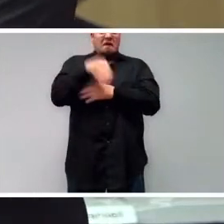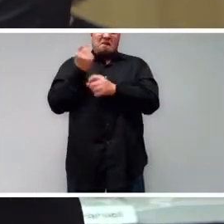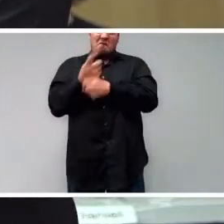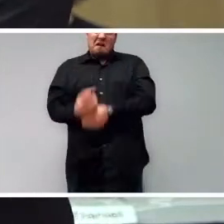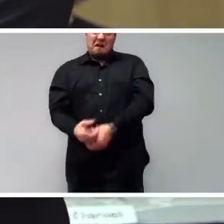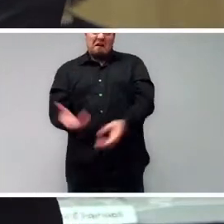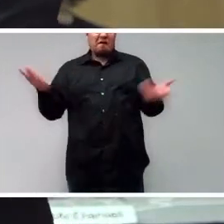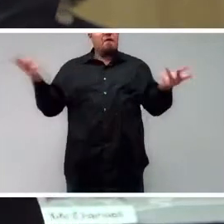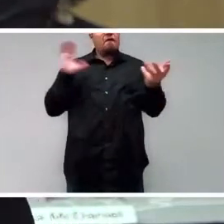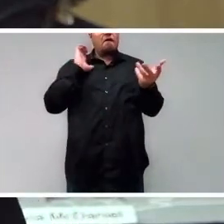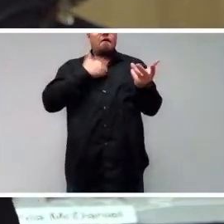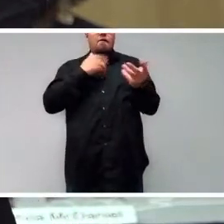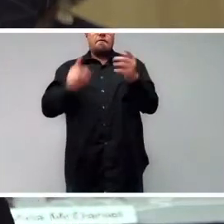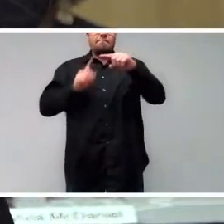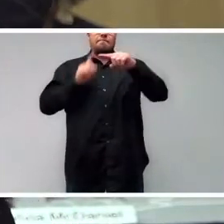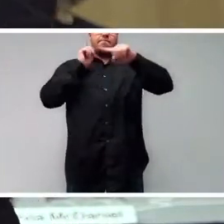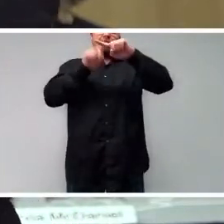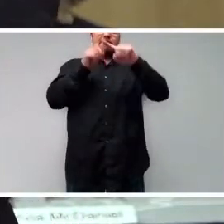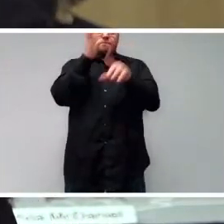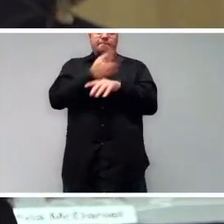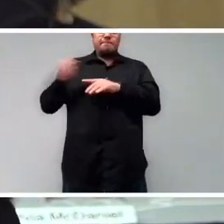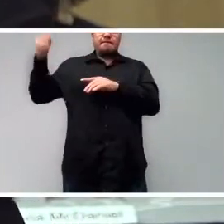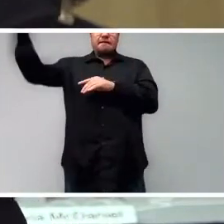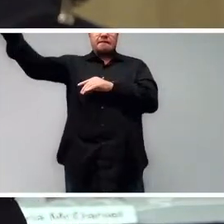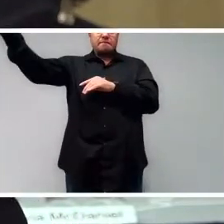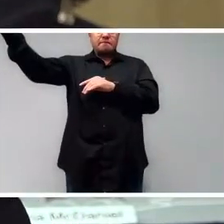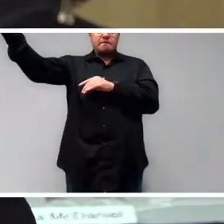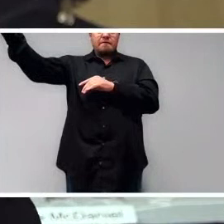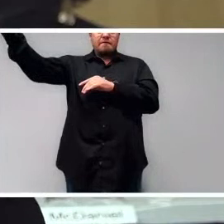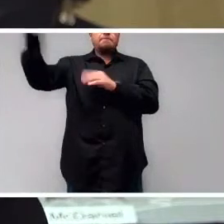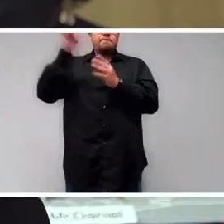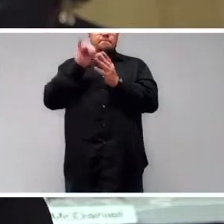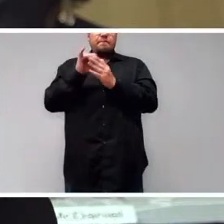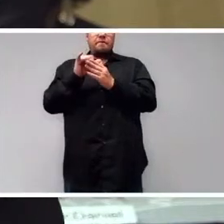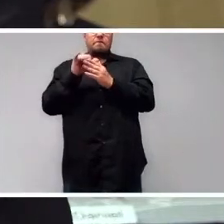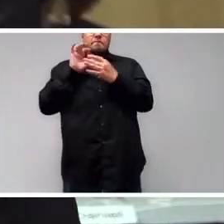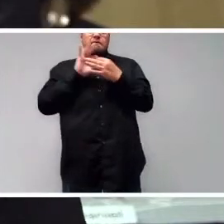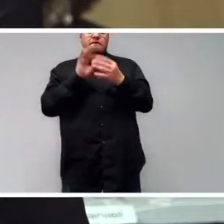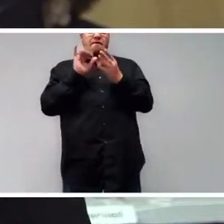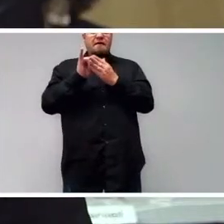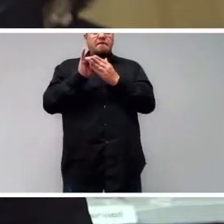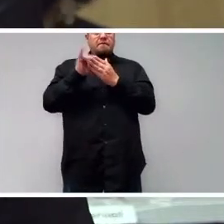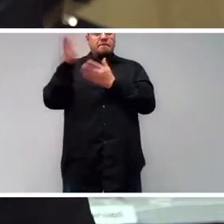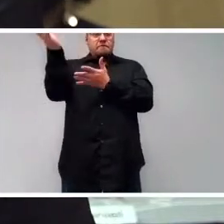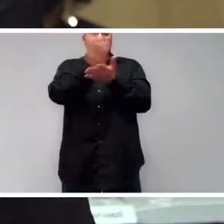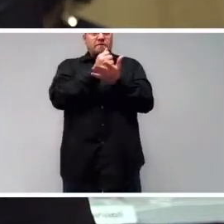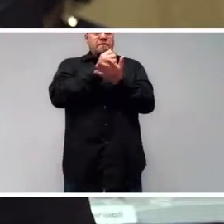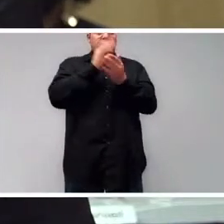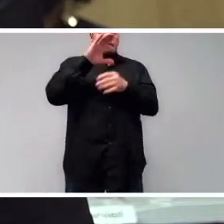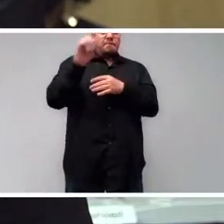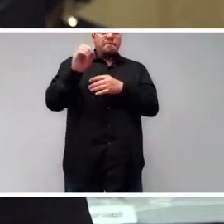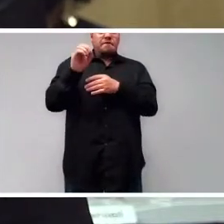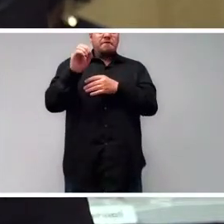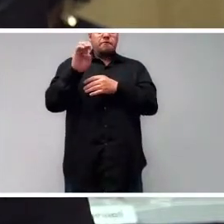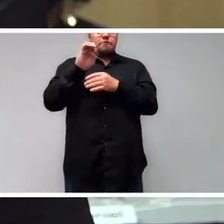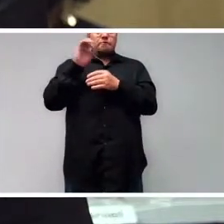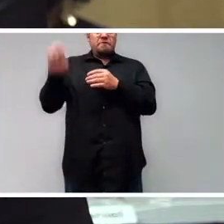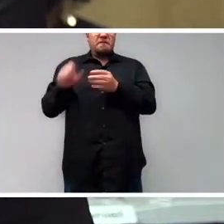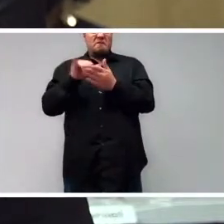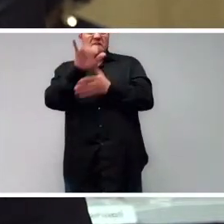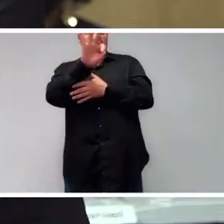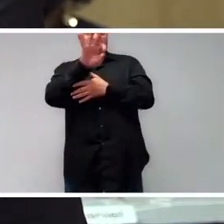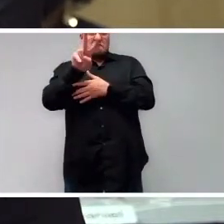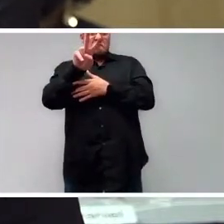Our positive placement rate, according to this data collection company in Eugene, was 92%.